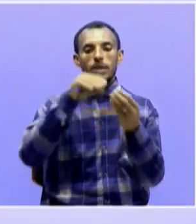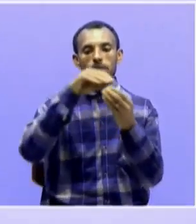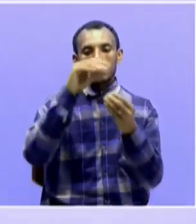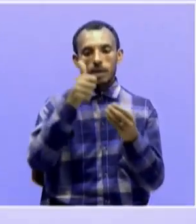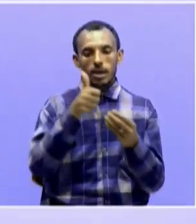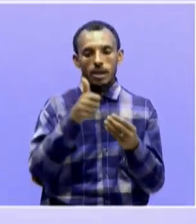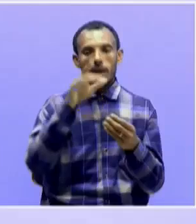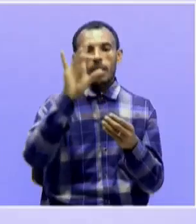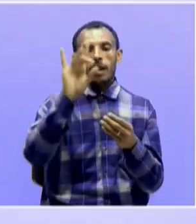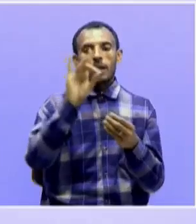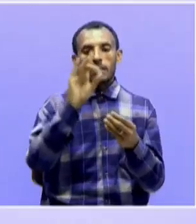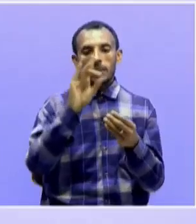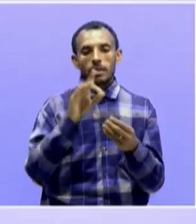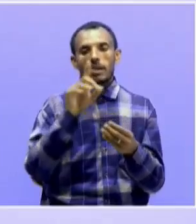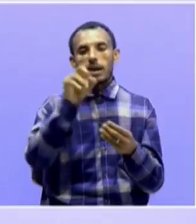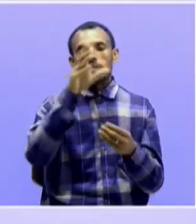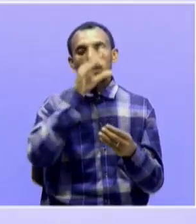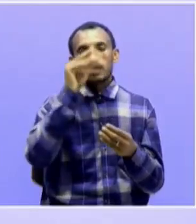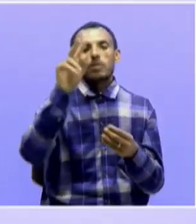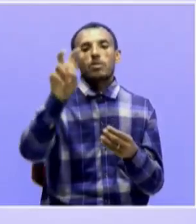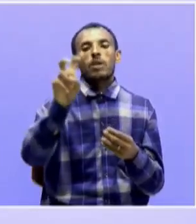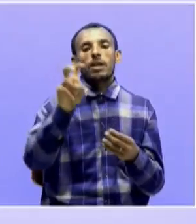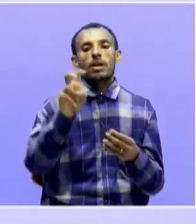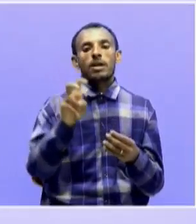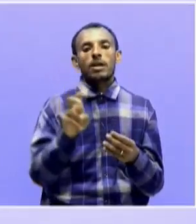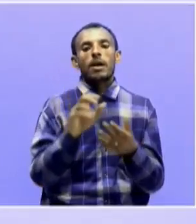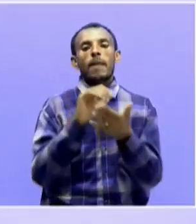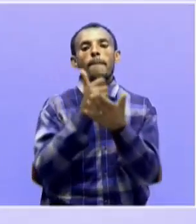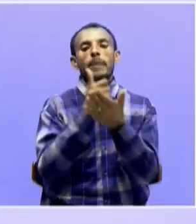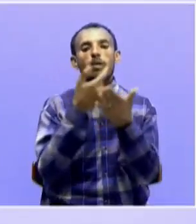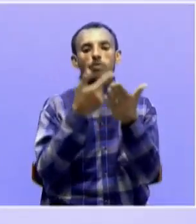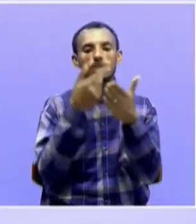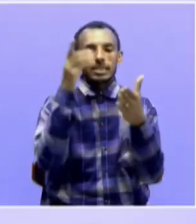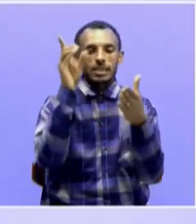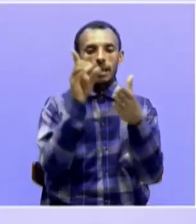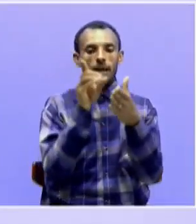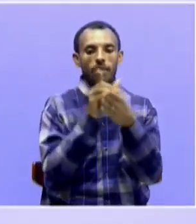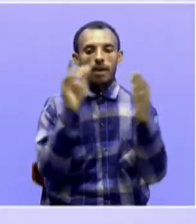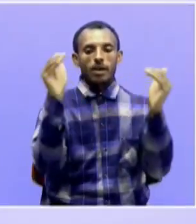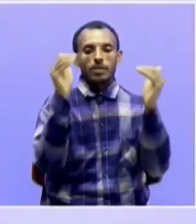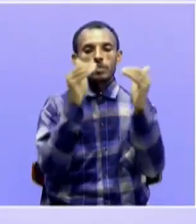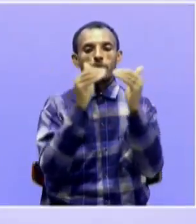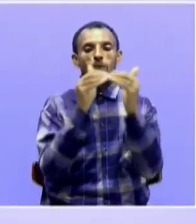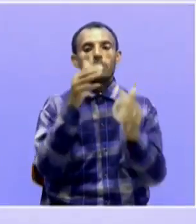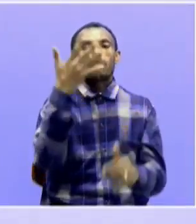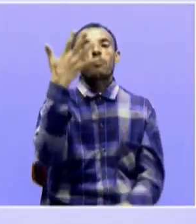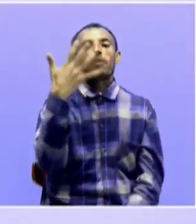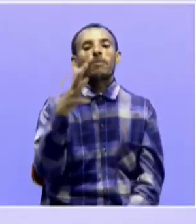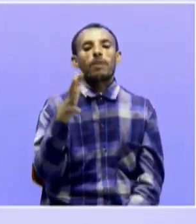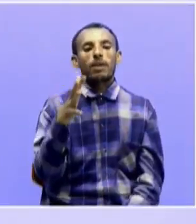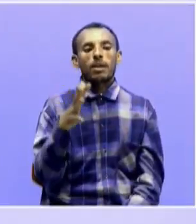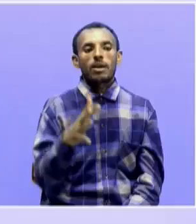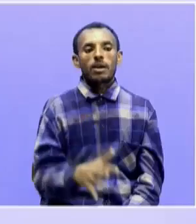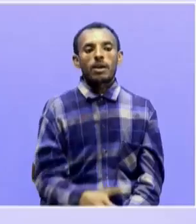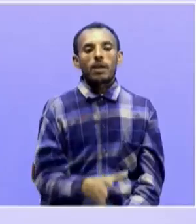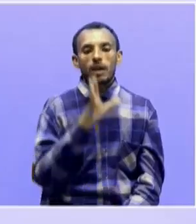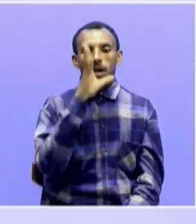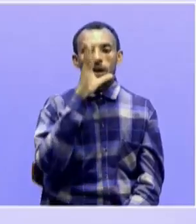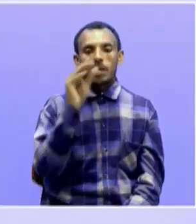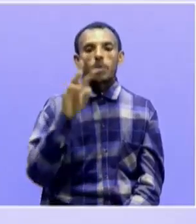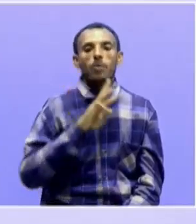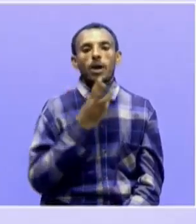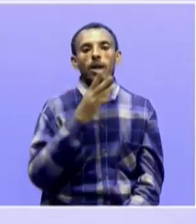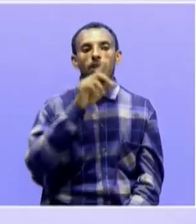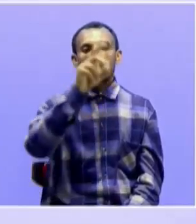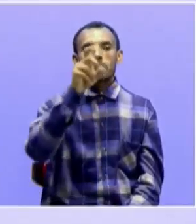8, x and 20. The mean of this data set is this 15. And we are asked